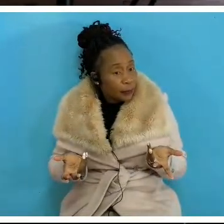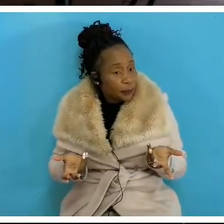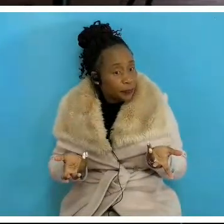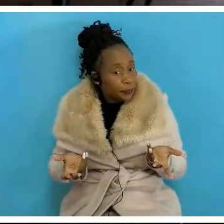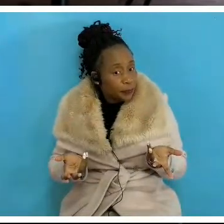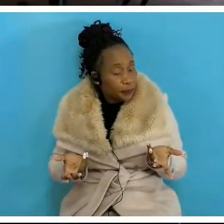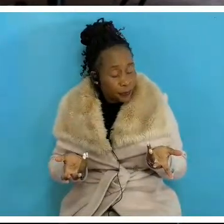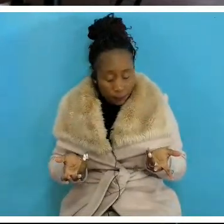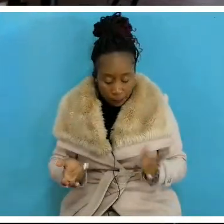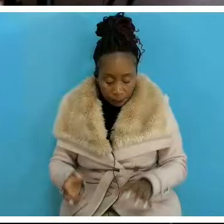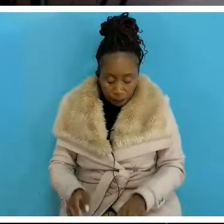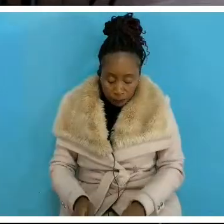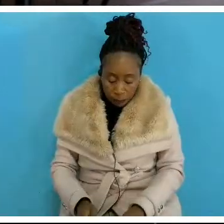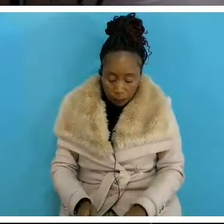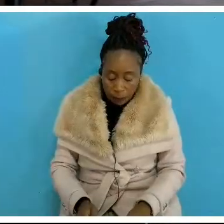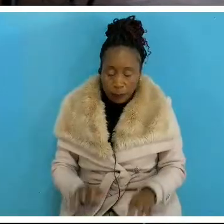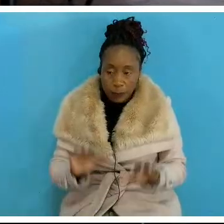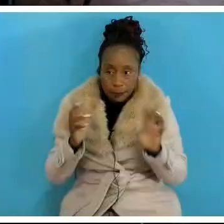The